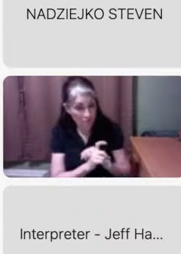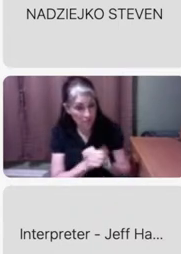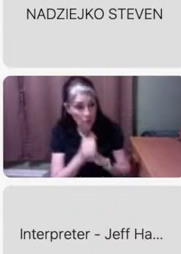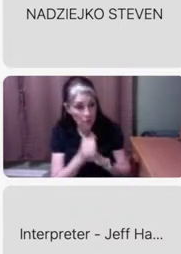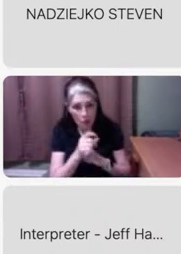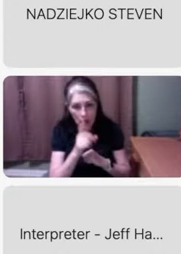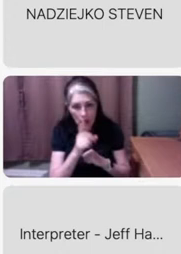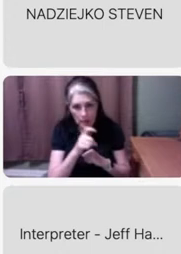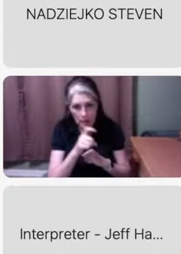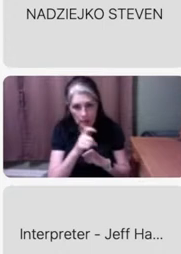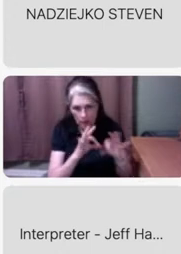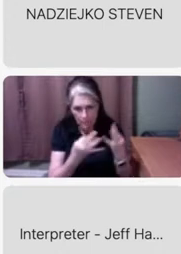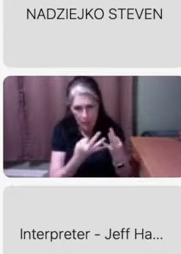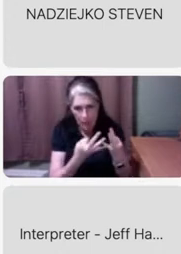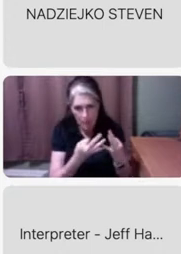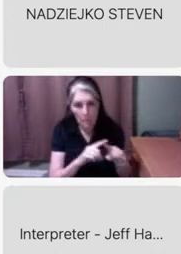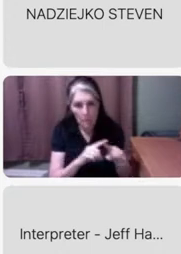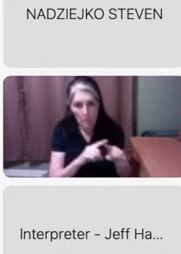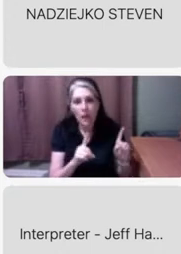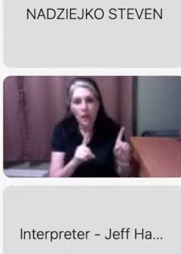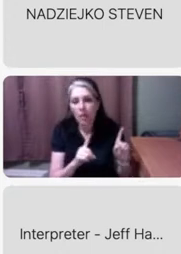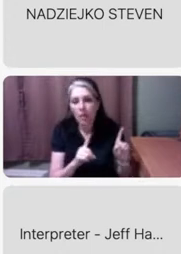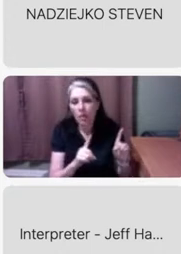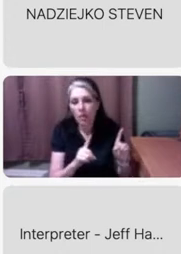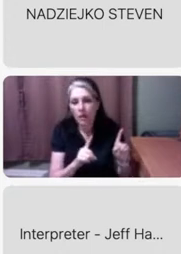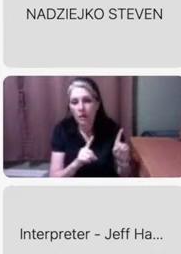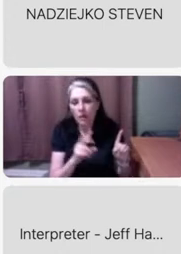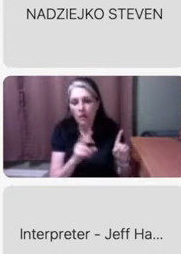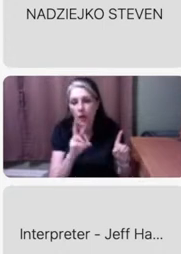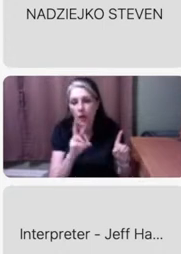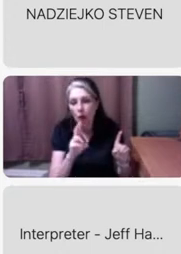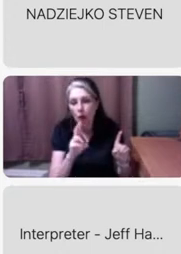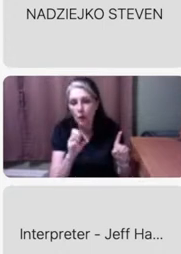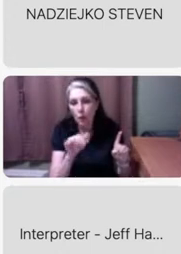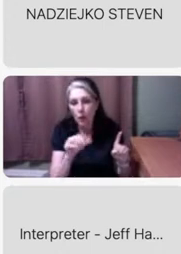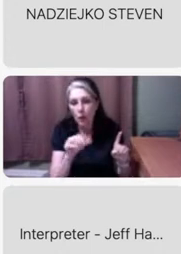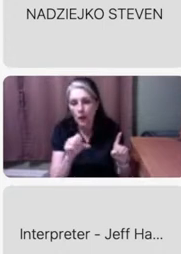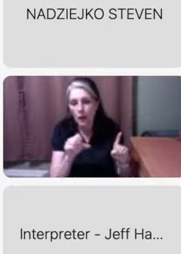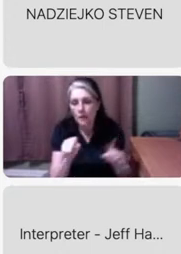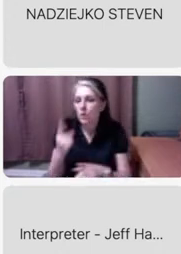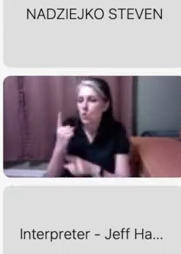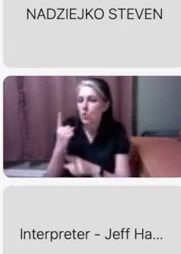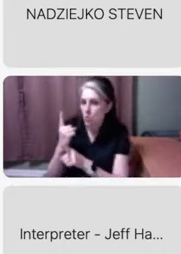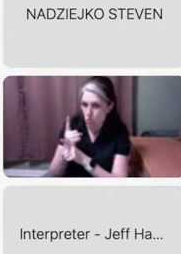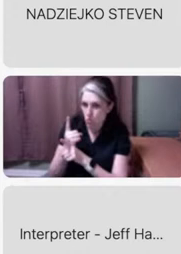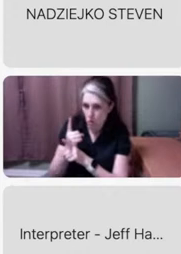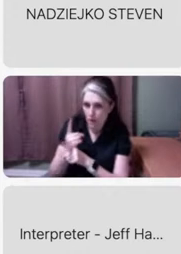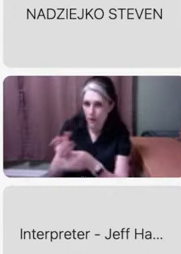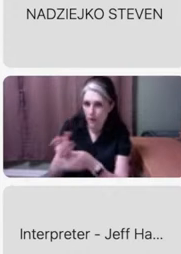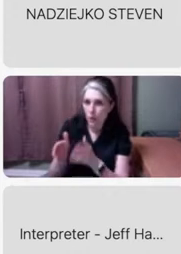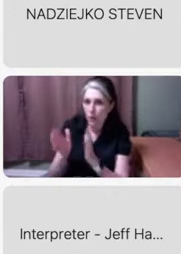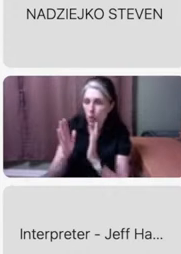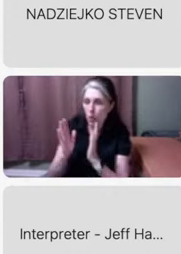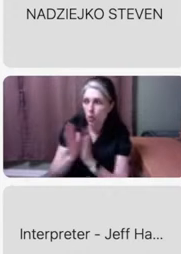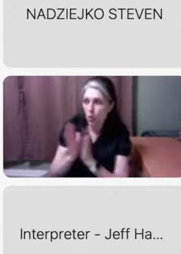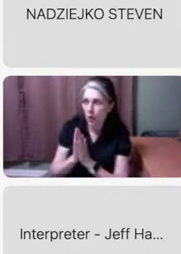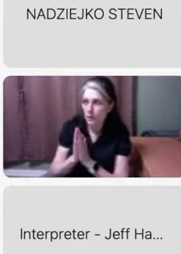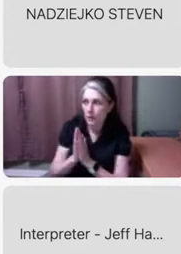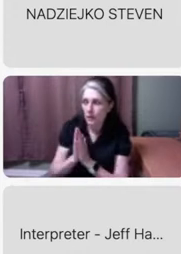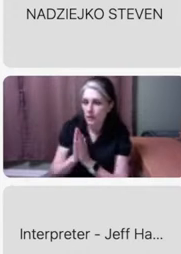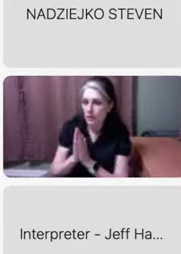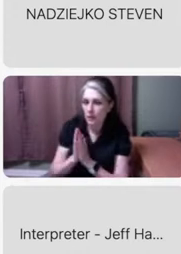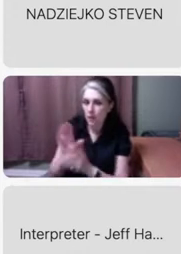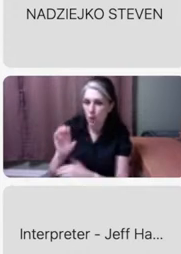the mr reyes right that's correct uh they've requested uh the colton high school uh